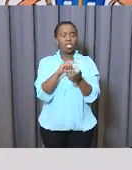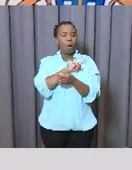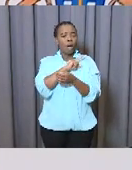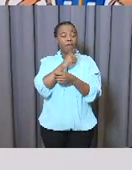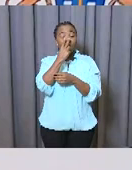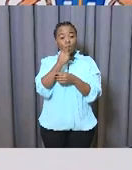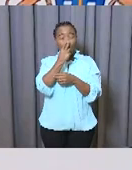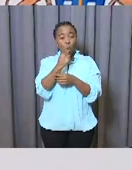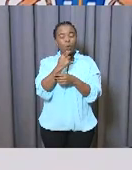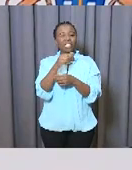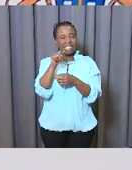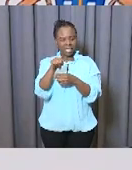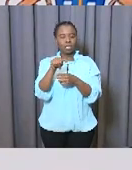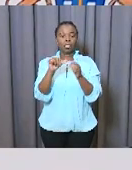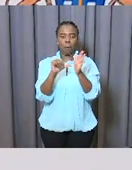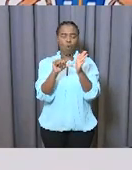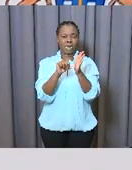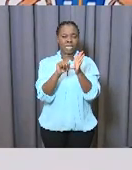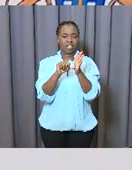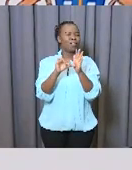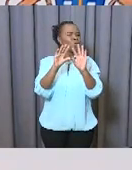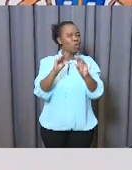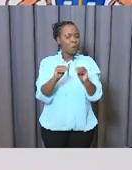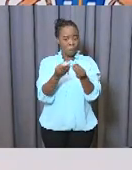flu vaccination is important. It's not going to stop